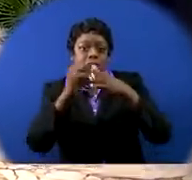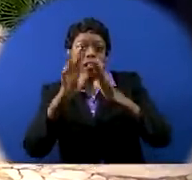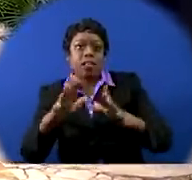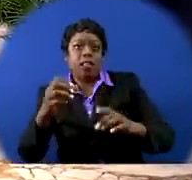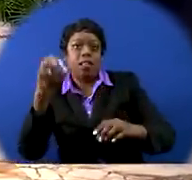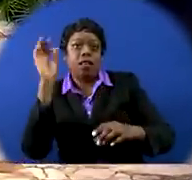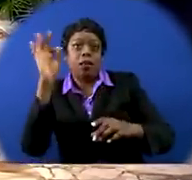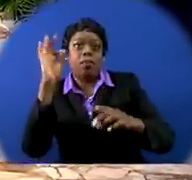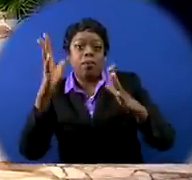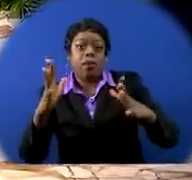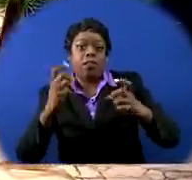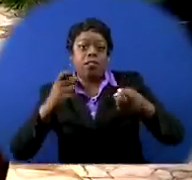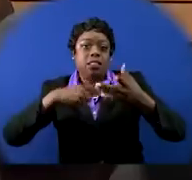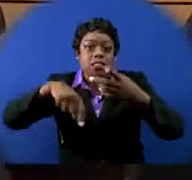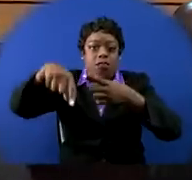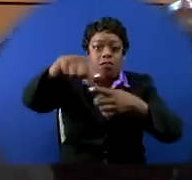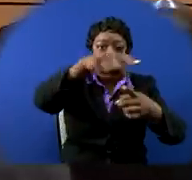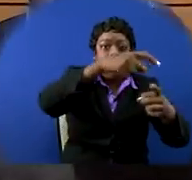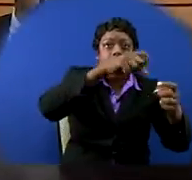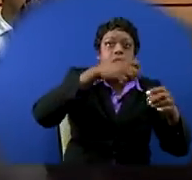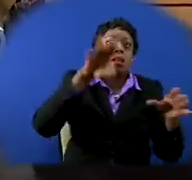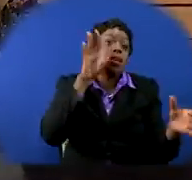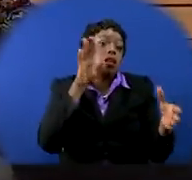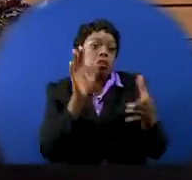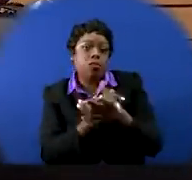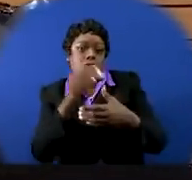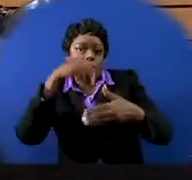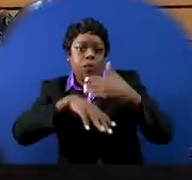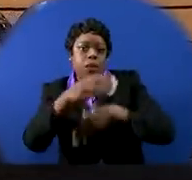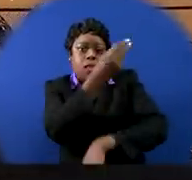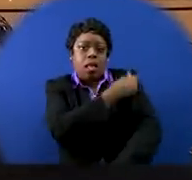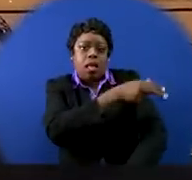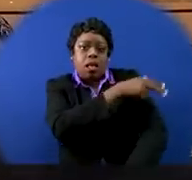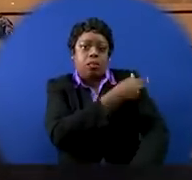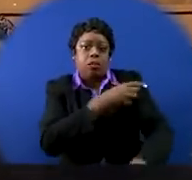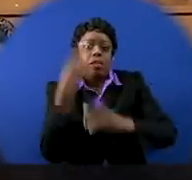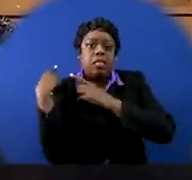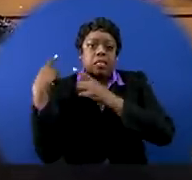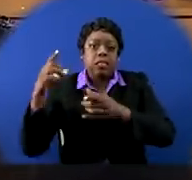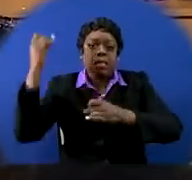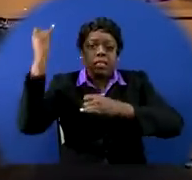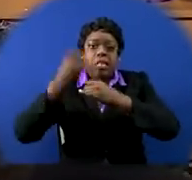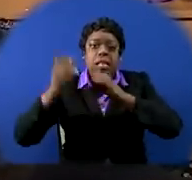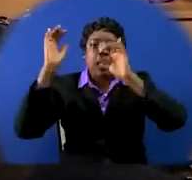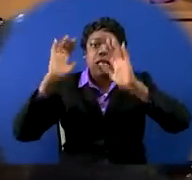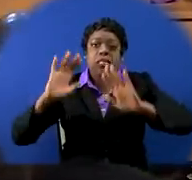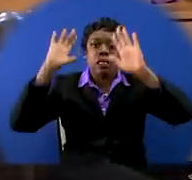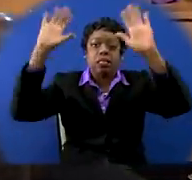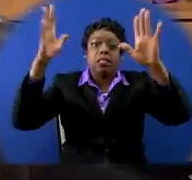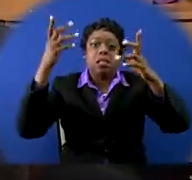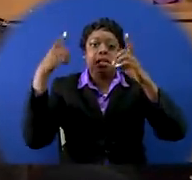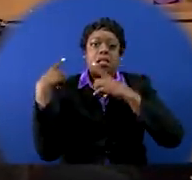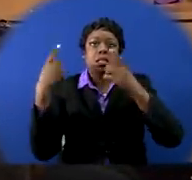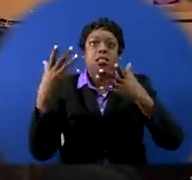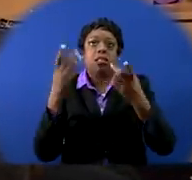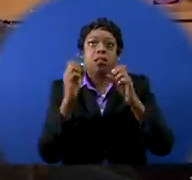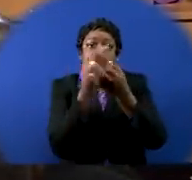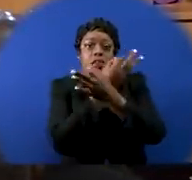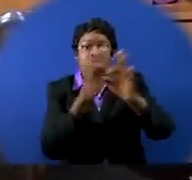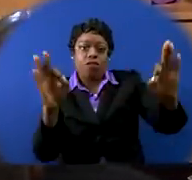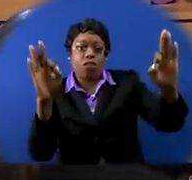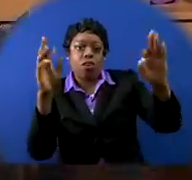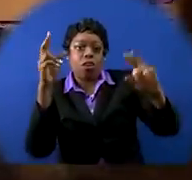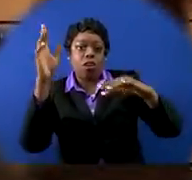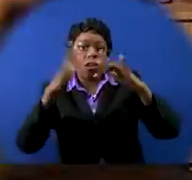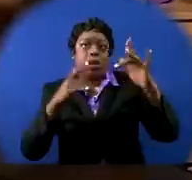Church just took a victory lap. His wife, Kristen, has been in the hospital since last Sunday. While we've been worshiping, they freed her to come